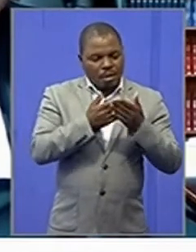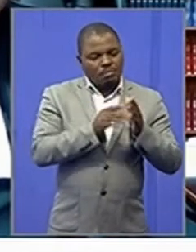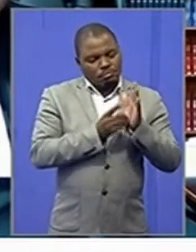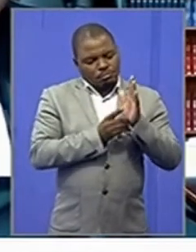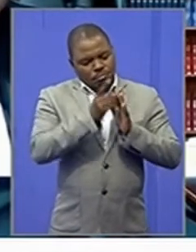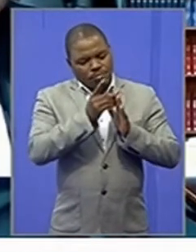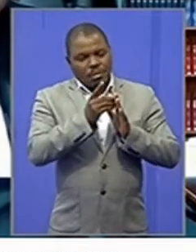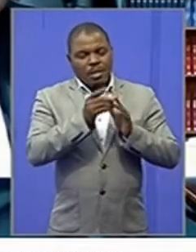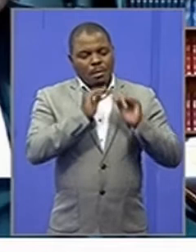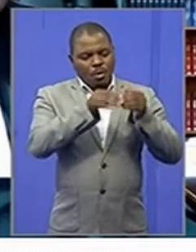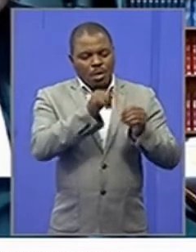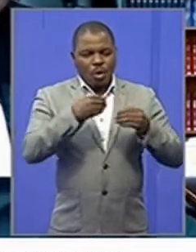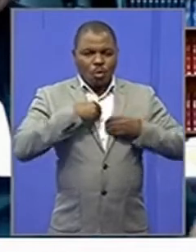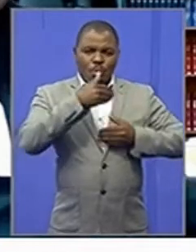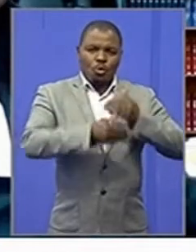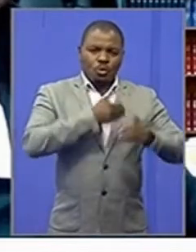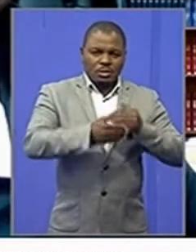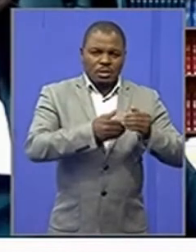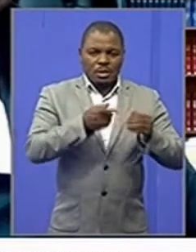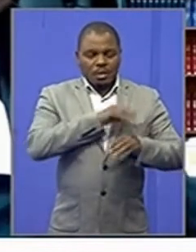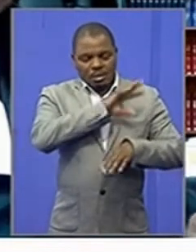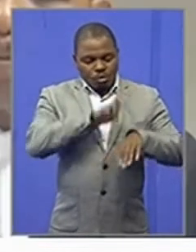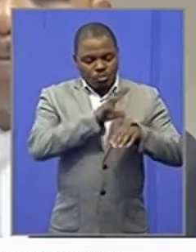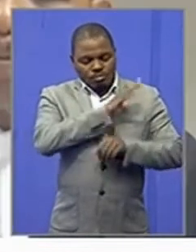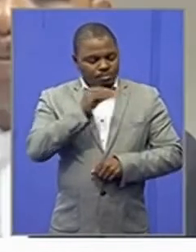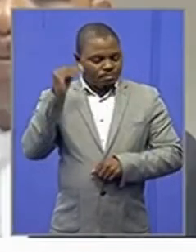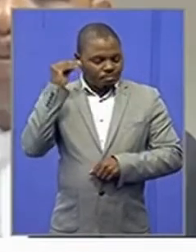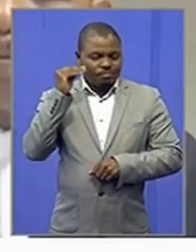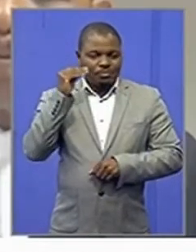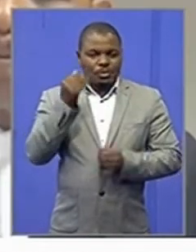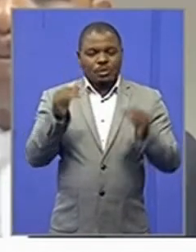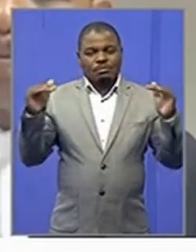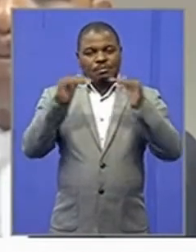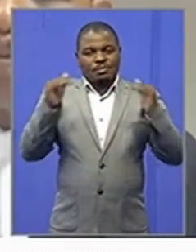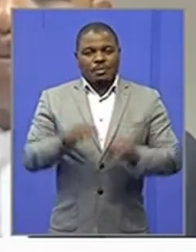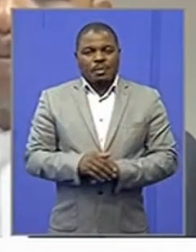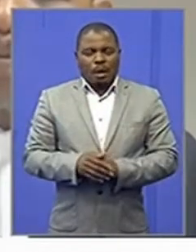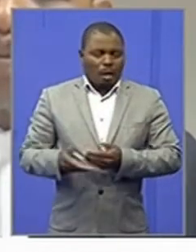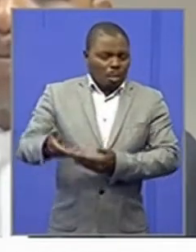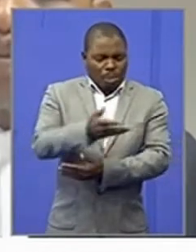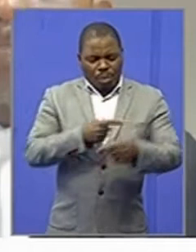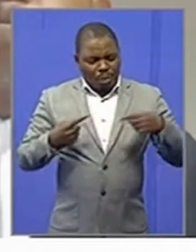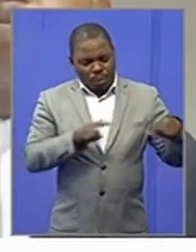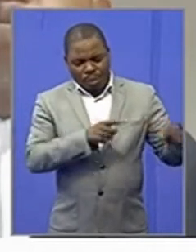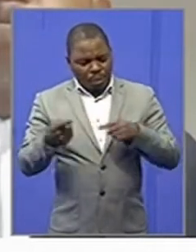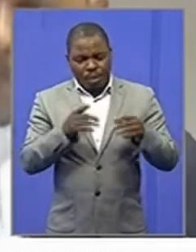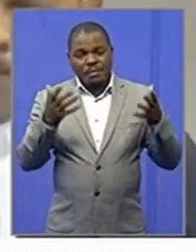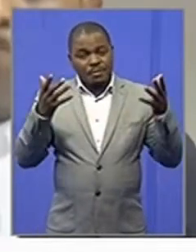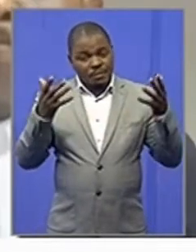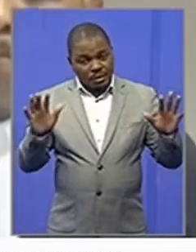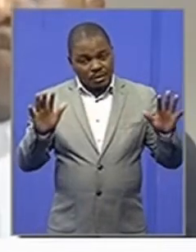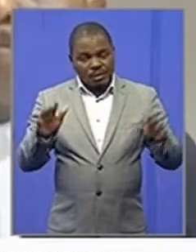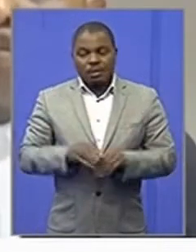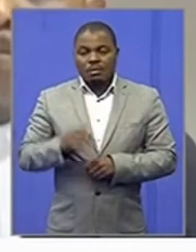to develop the common law, taking into account the interests of justice. Morago ga sobolokanyo ya dingangisano tsotlhe tse diragetseng katlholo